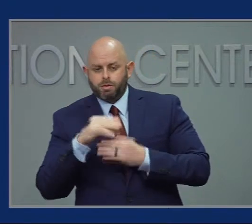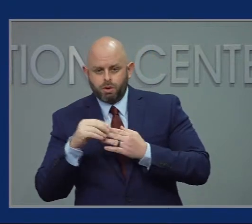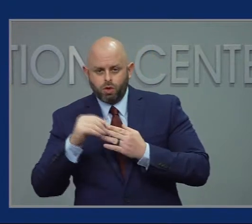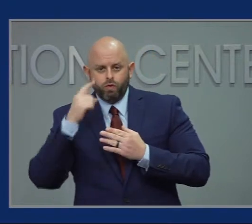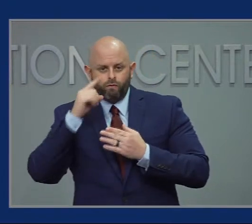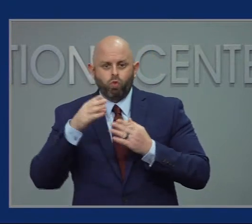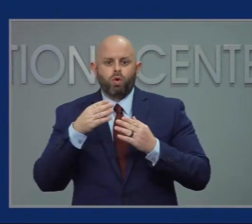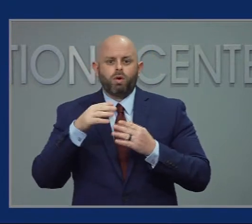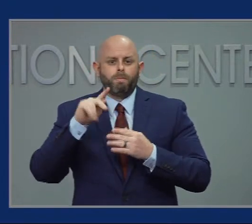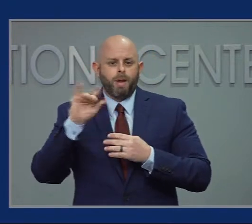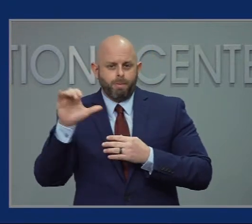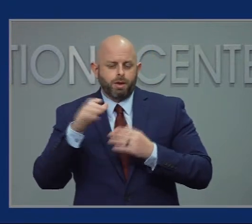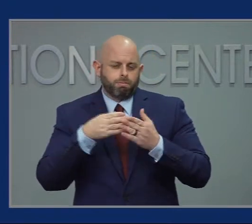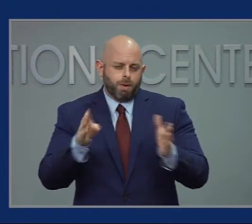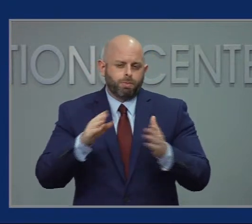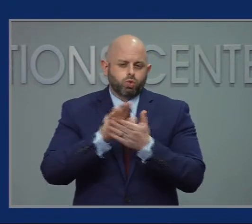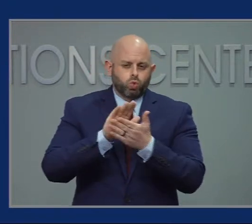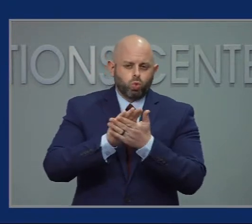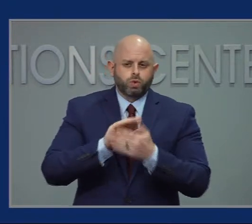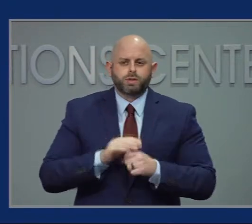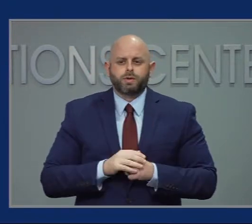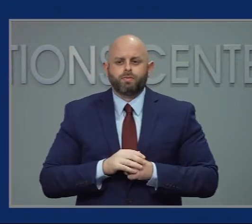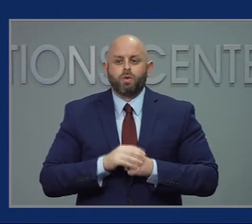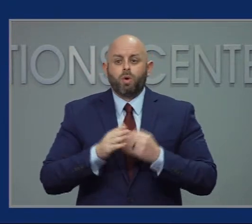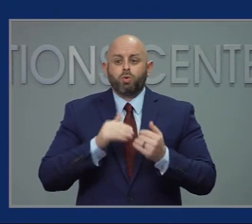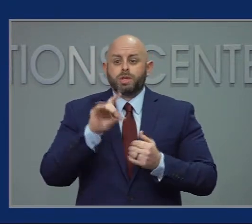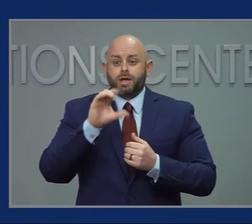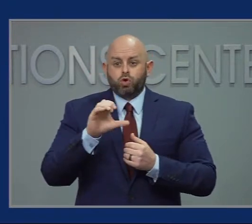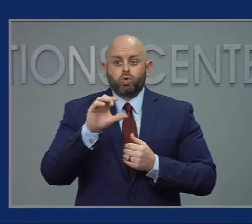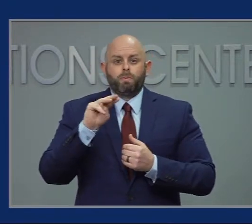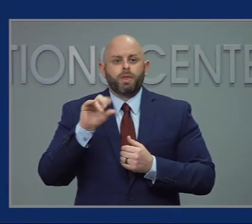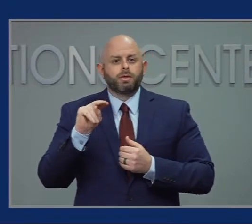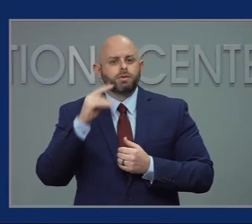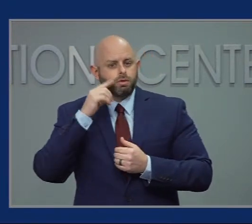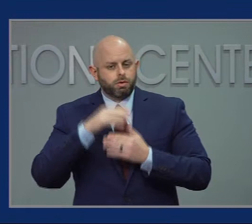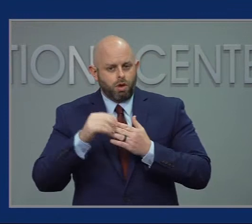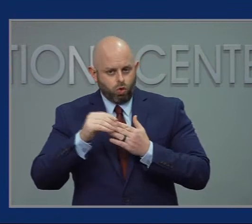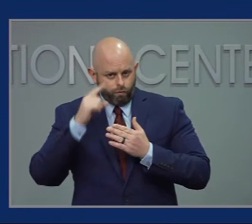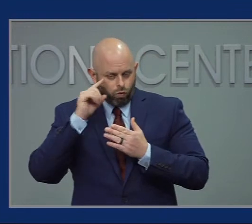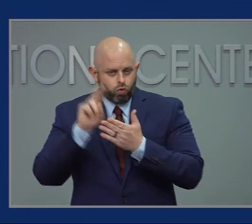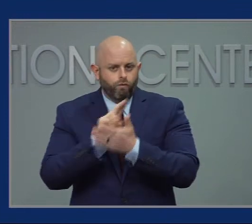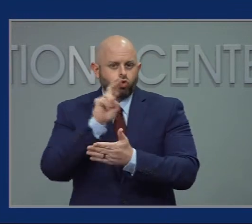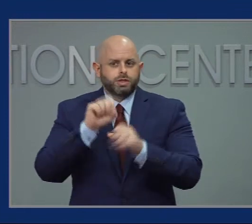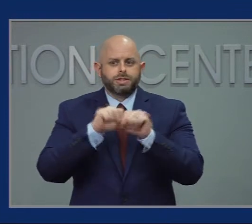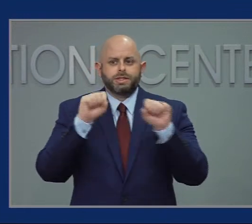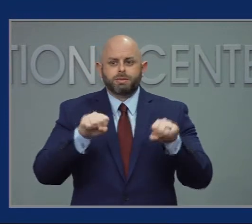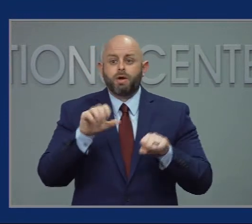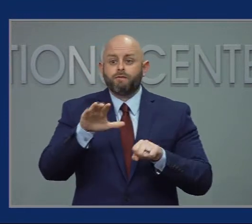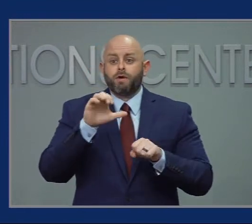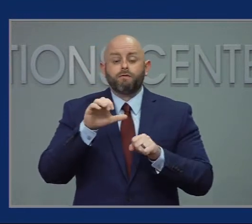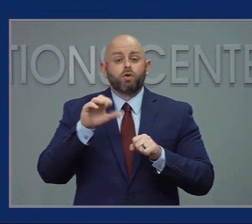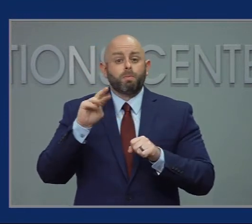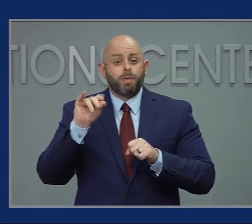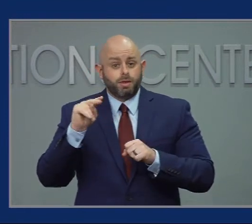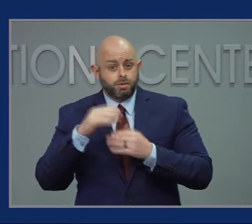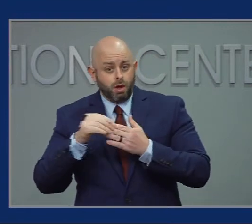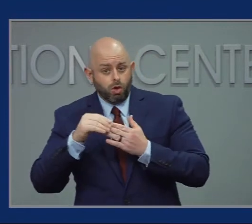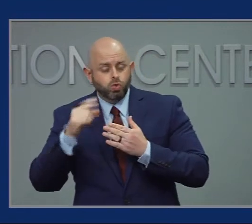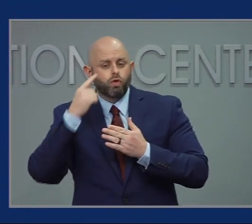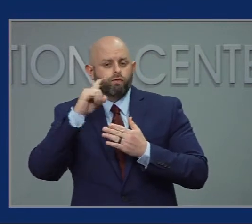public schools, almost $800 million for the university system, $500 million to community